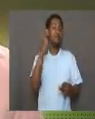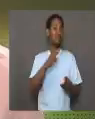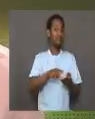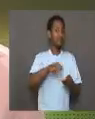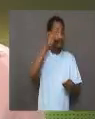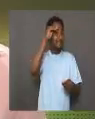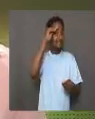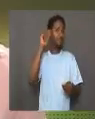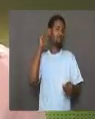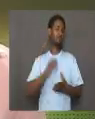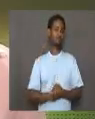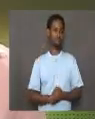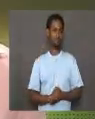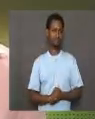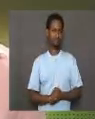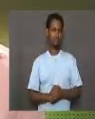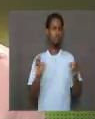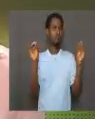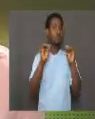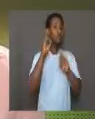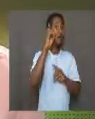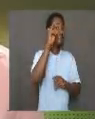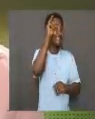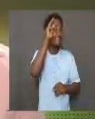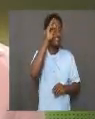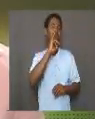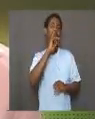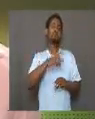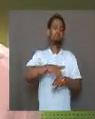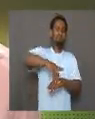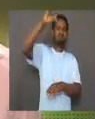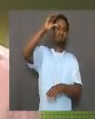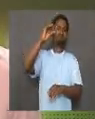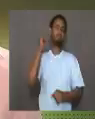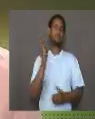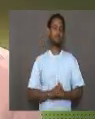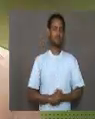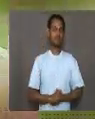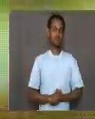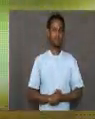them. No one culture is superior to another.